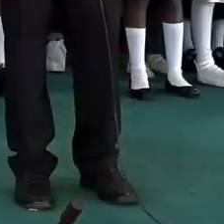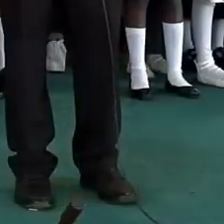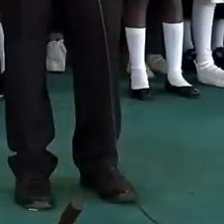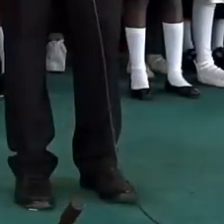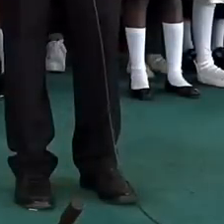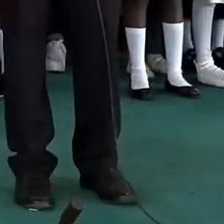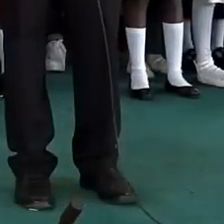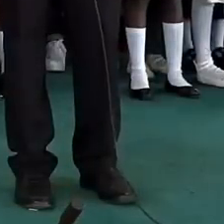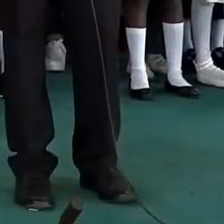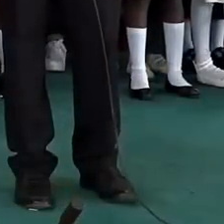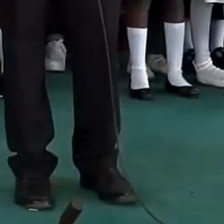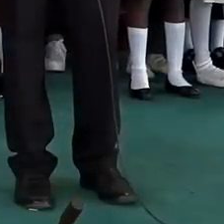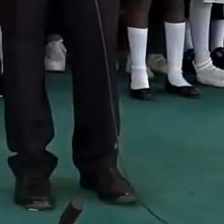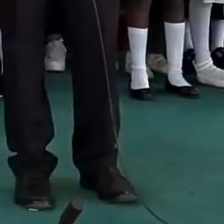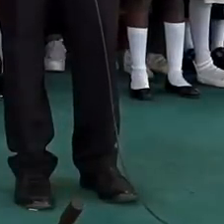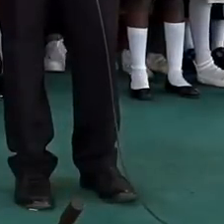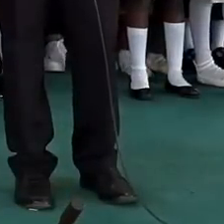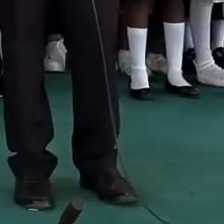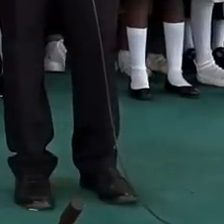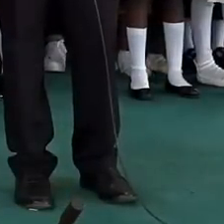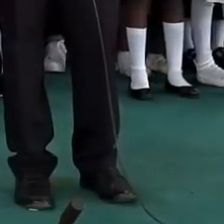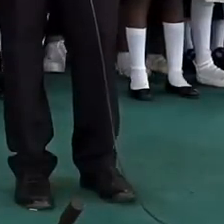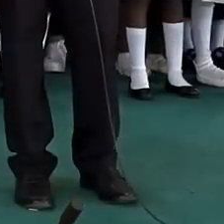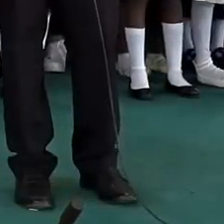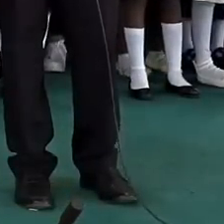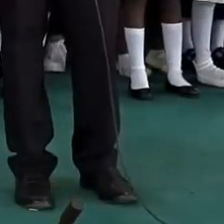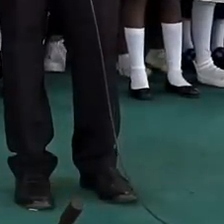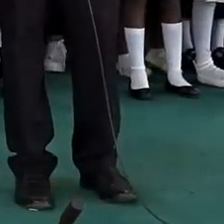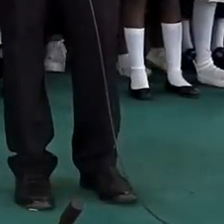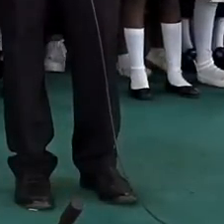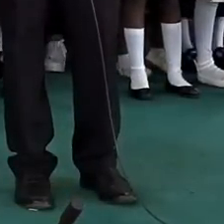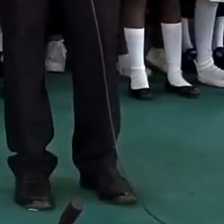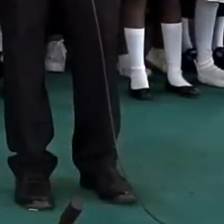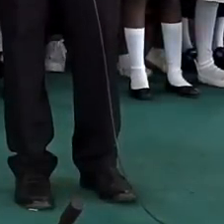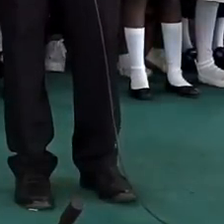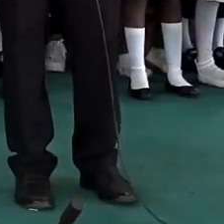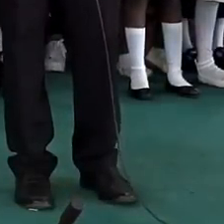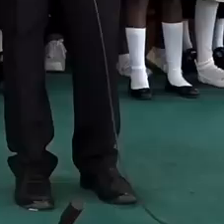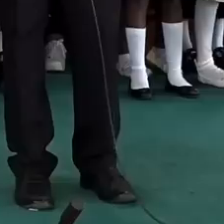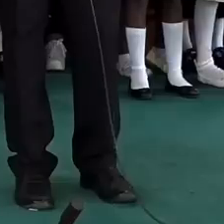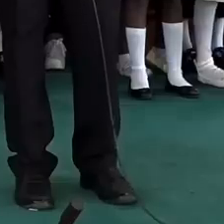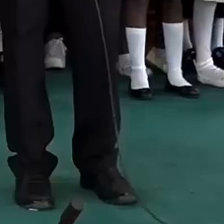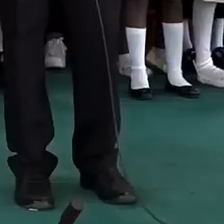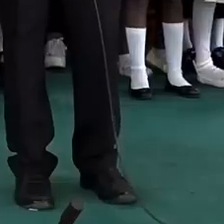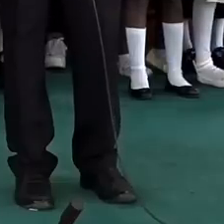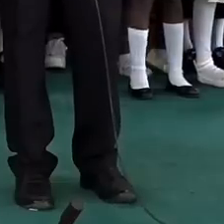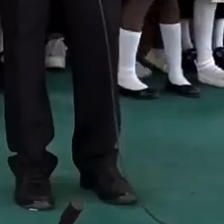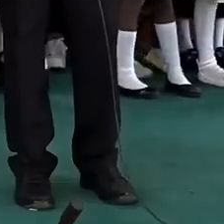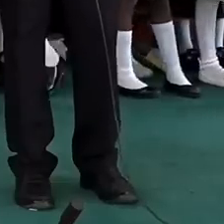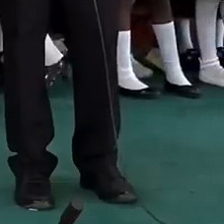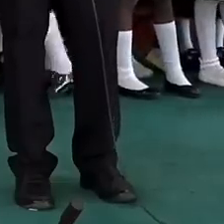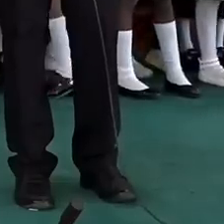God bless you, I see you coming. God bless you, I see you coming. God bless you, I see you coming. I see you coming. Is there another? Is